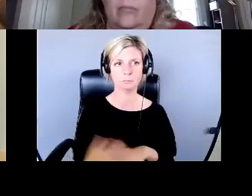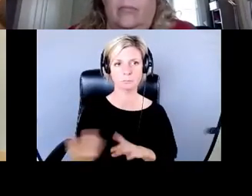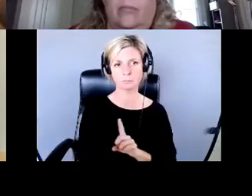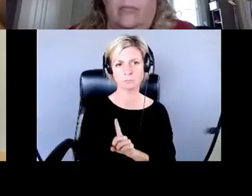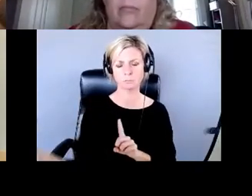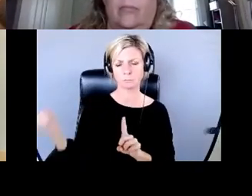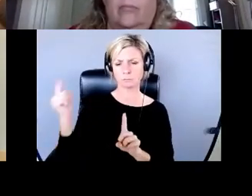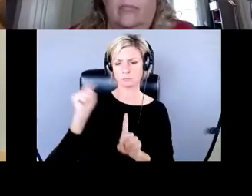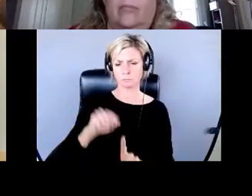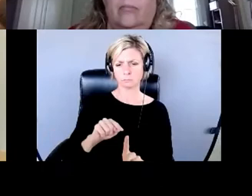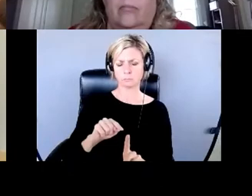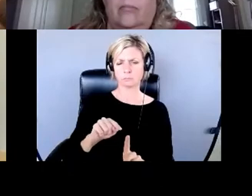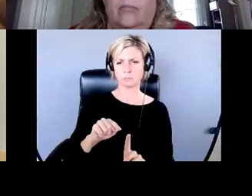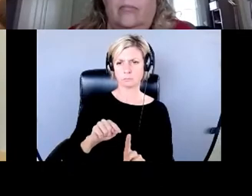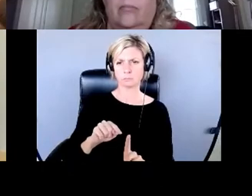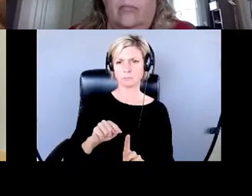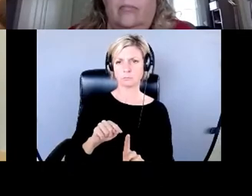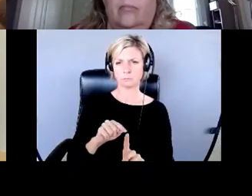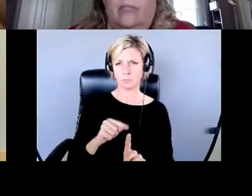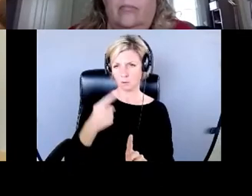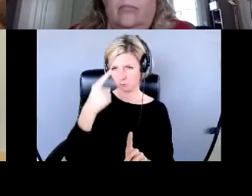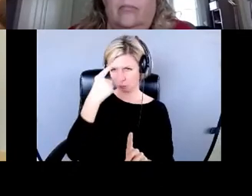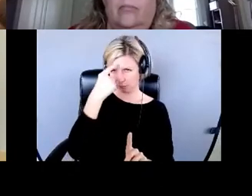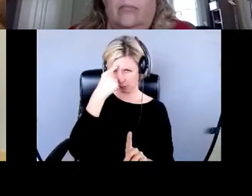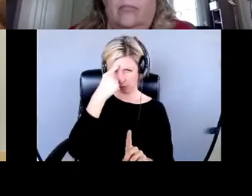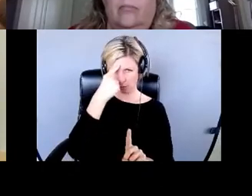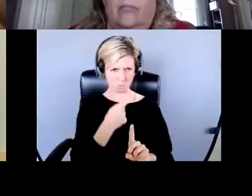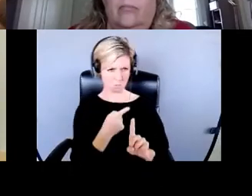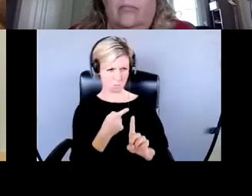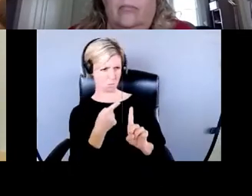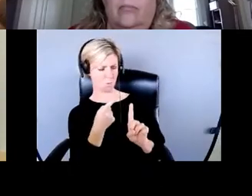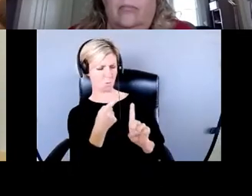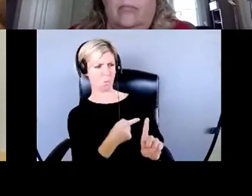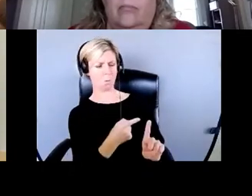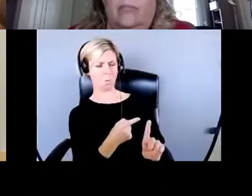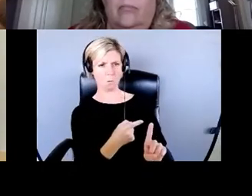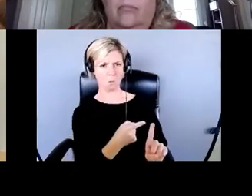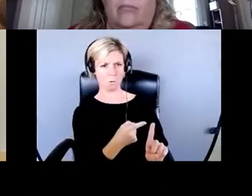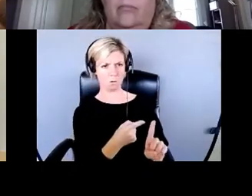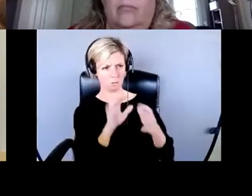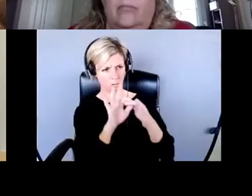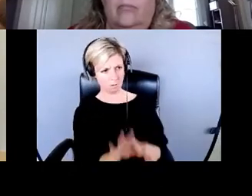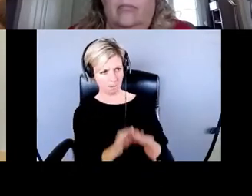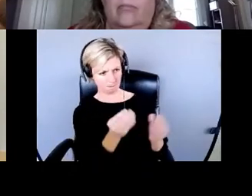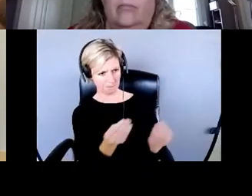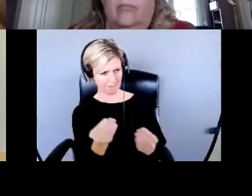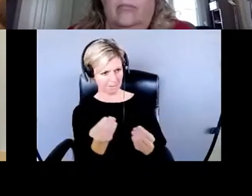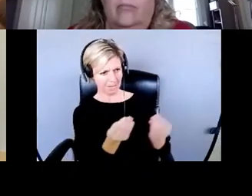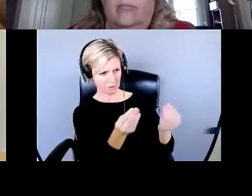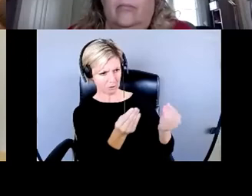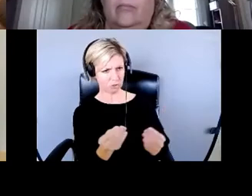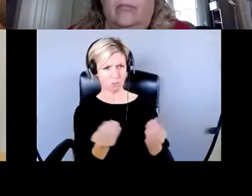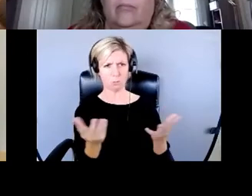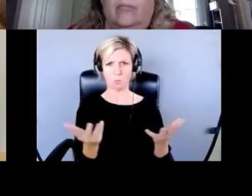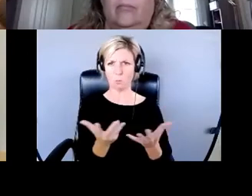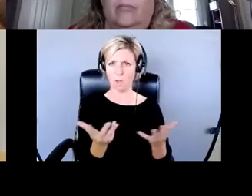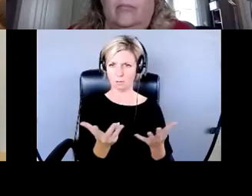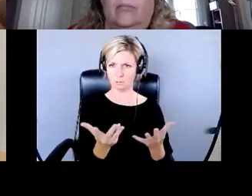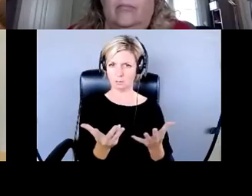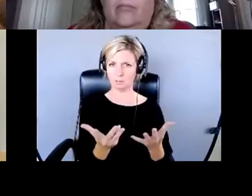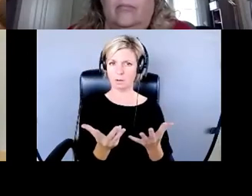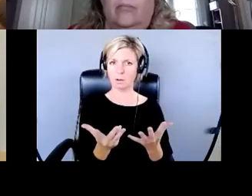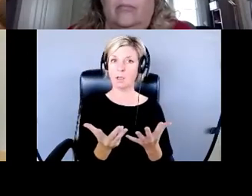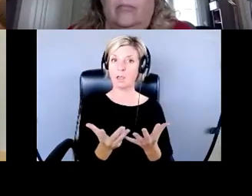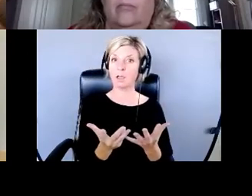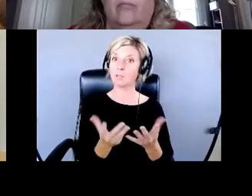what are the principles for elder mediation, especially when there's abuse involved? And, when you talk about being a person-centered